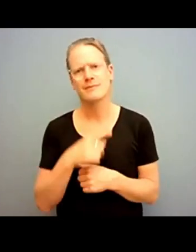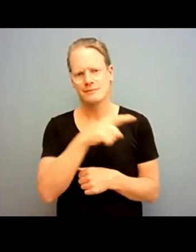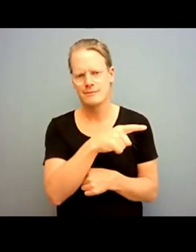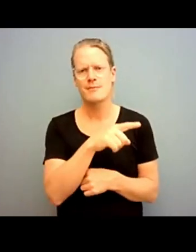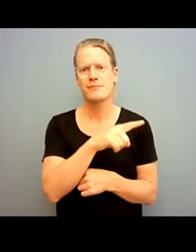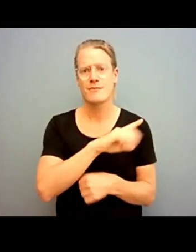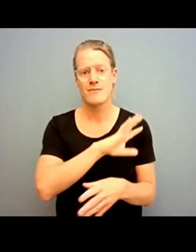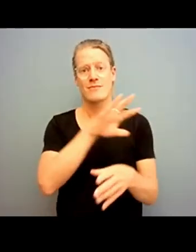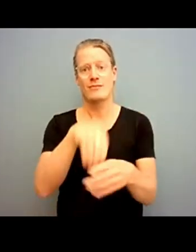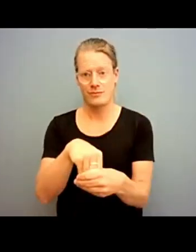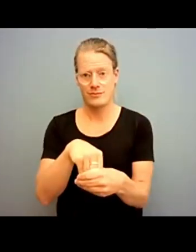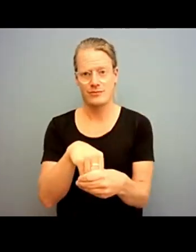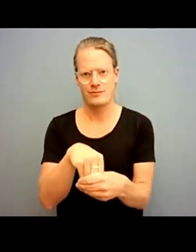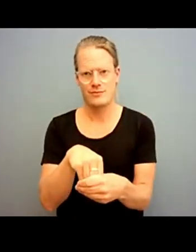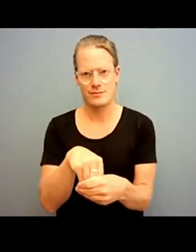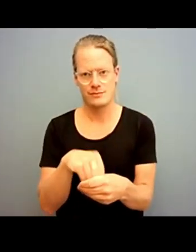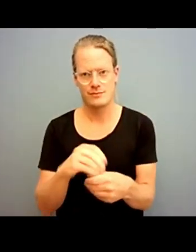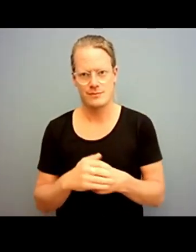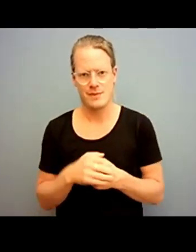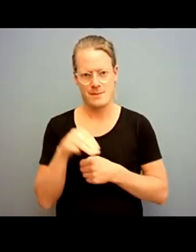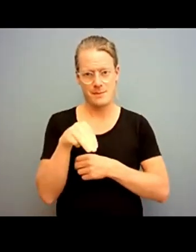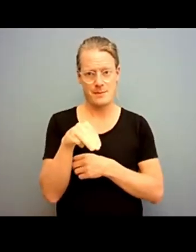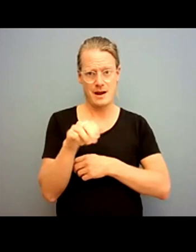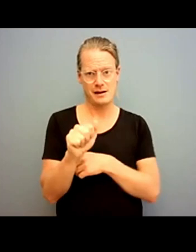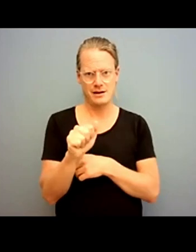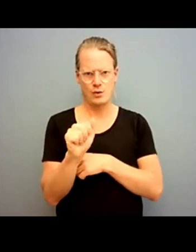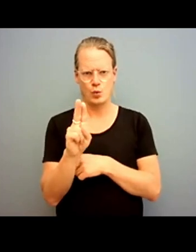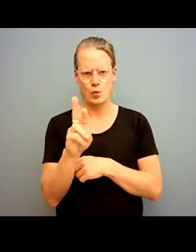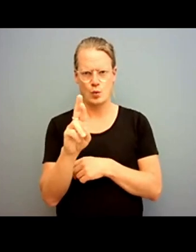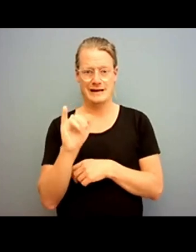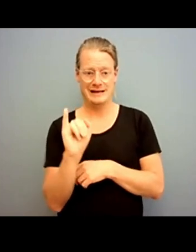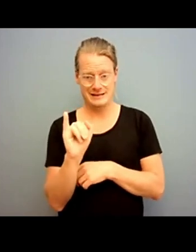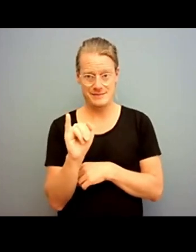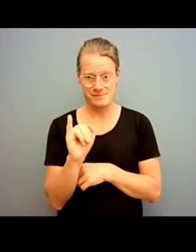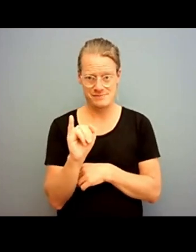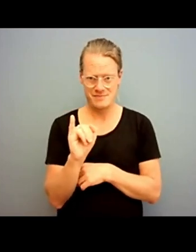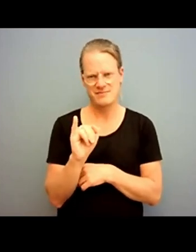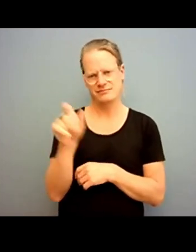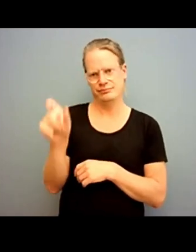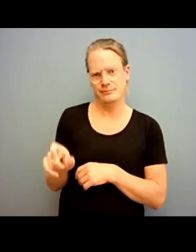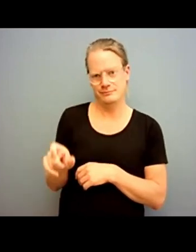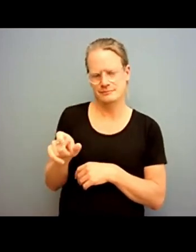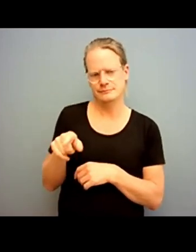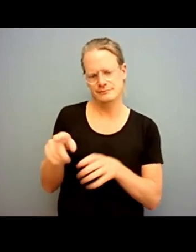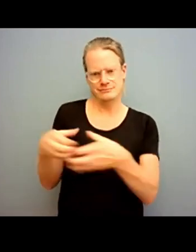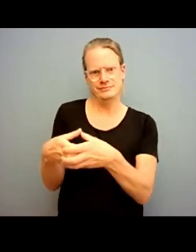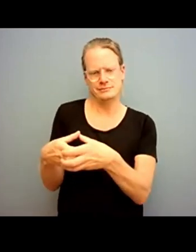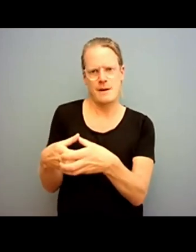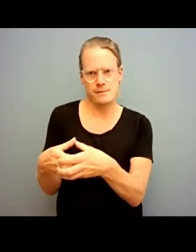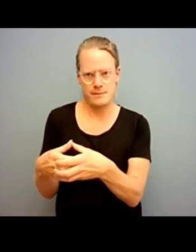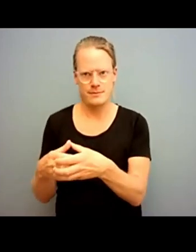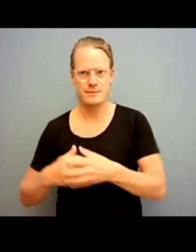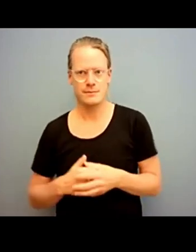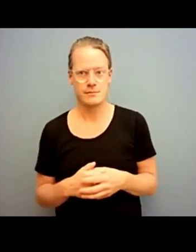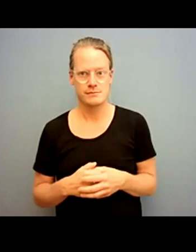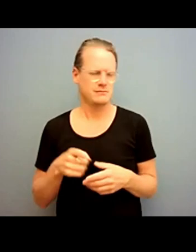attended all of the ad hoc committee meetings and had a big influence there and afterwards. So we'll be